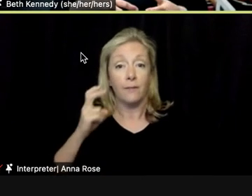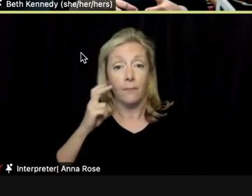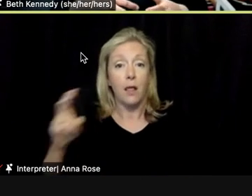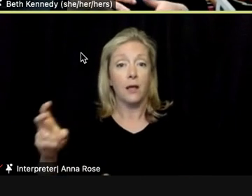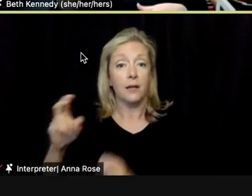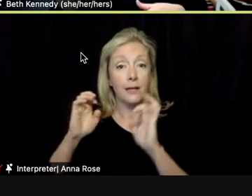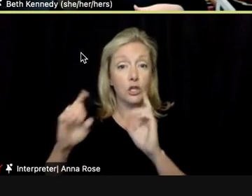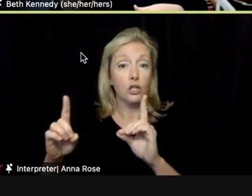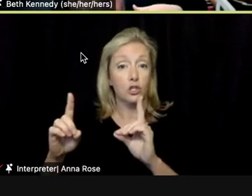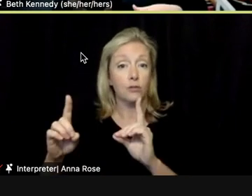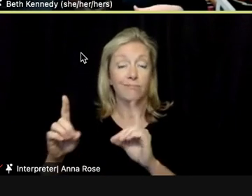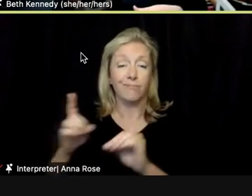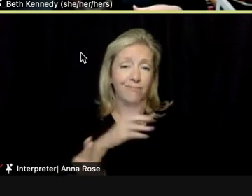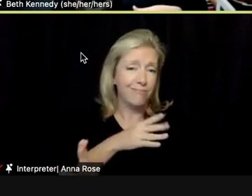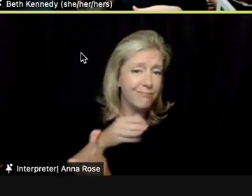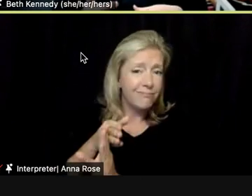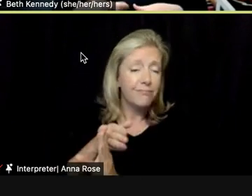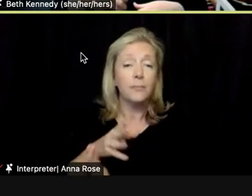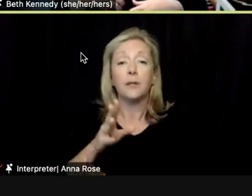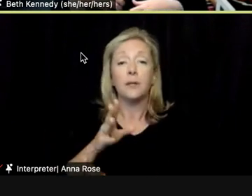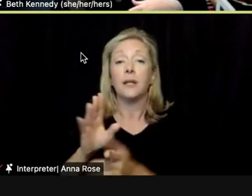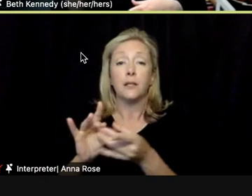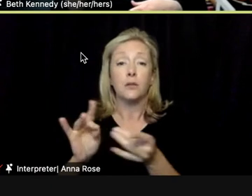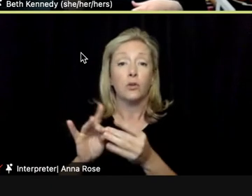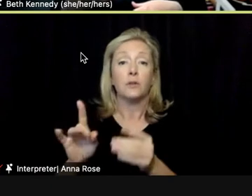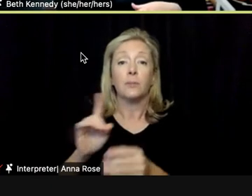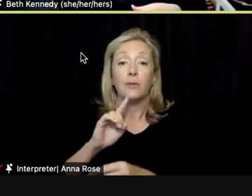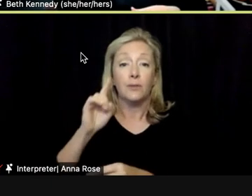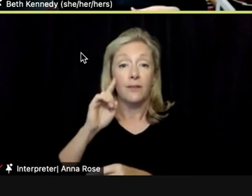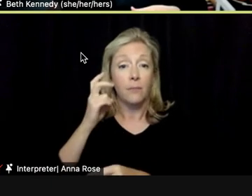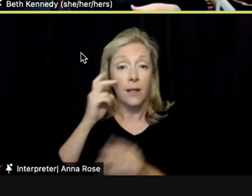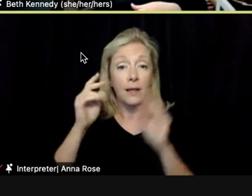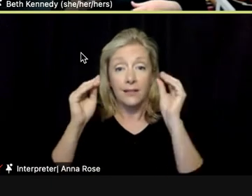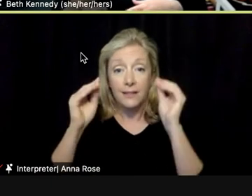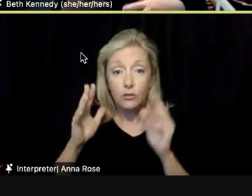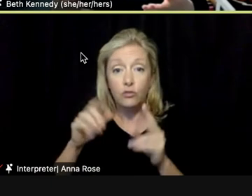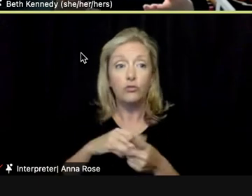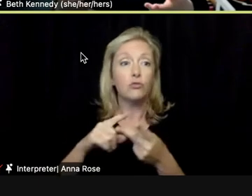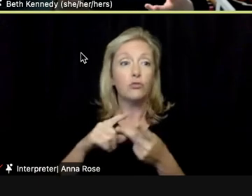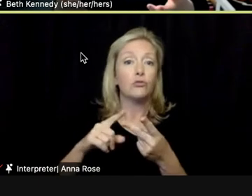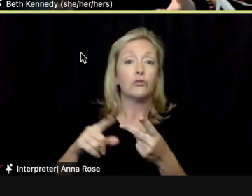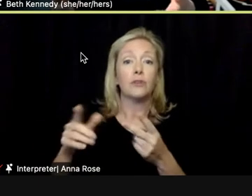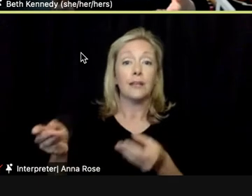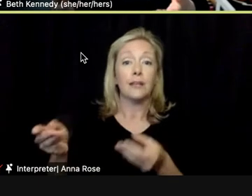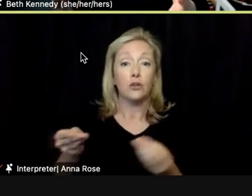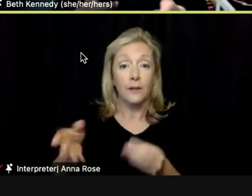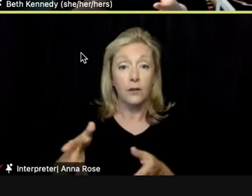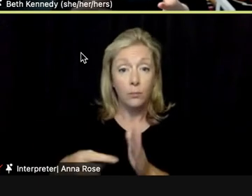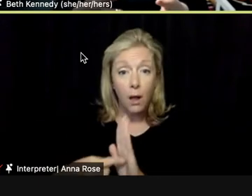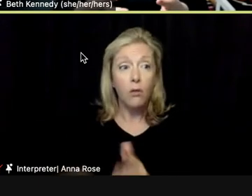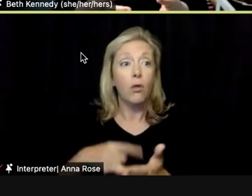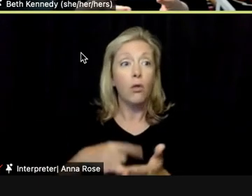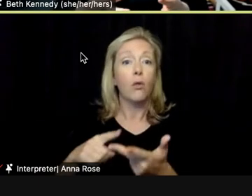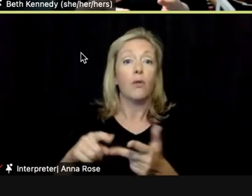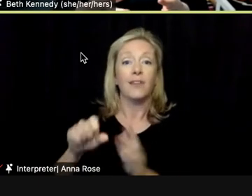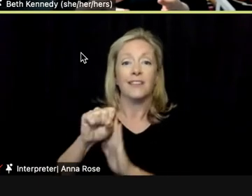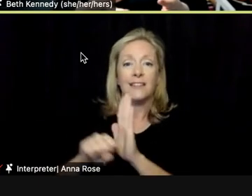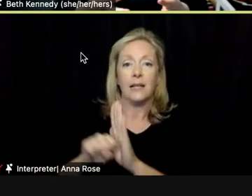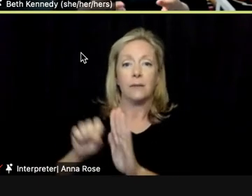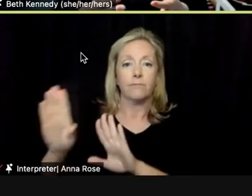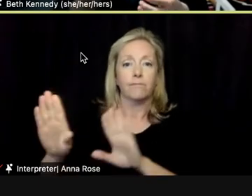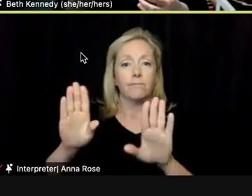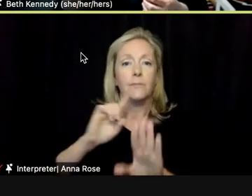of the deafblind, it talks about the intervener model, talks about state deafblind projects, but it's a great piece